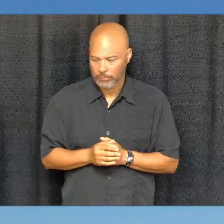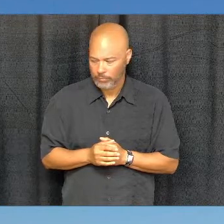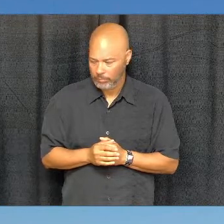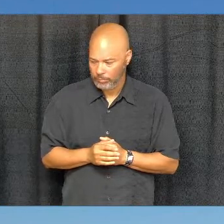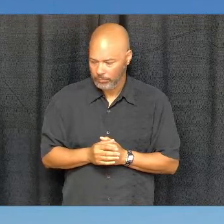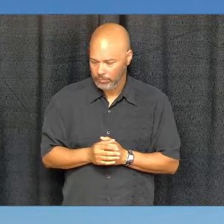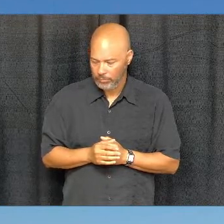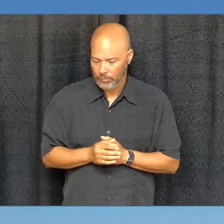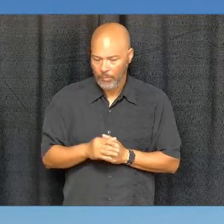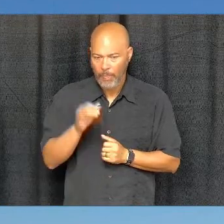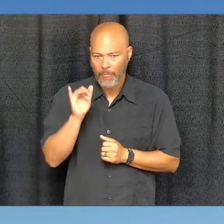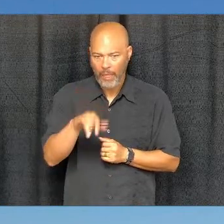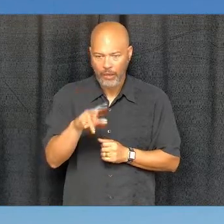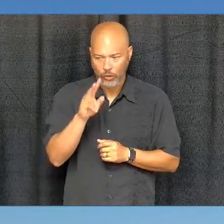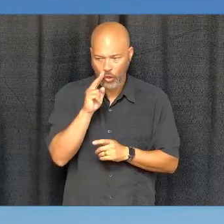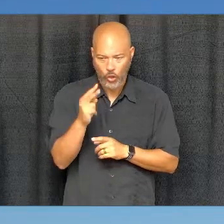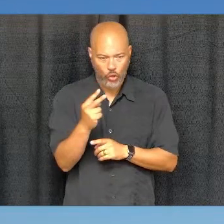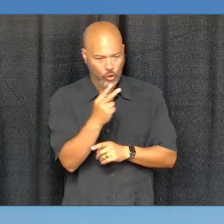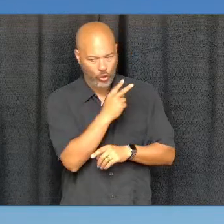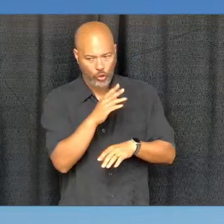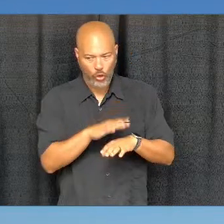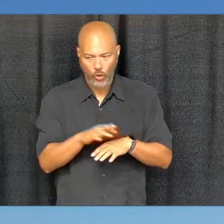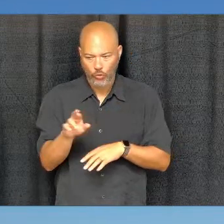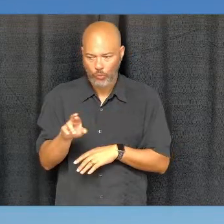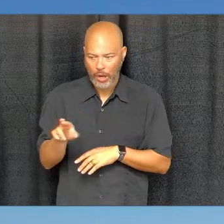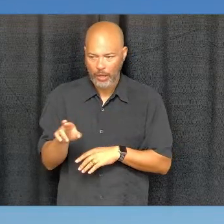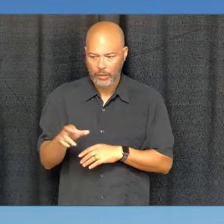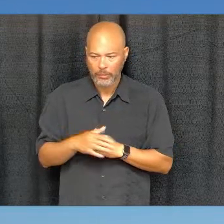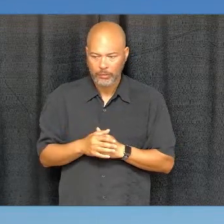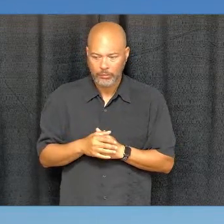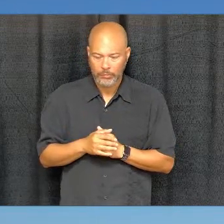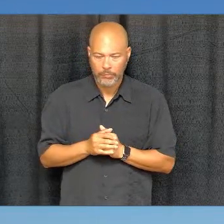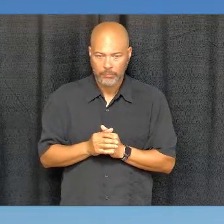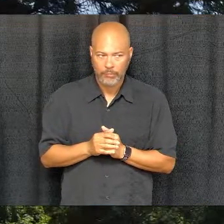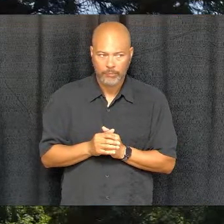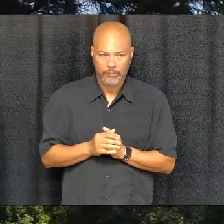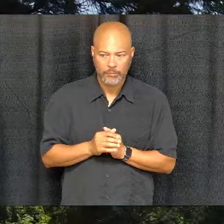And there's, looking back, properties on the right by that telephone pole.